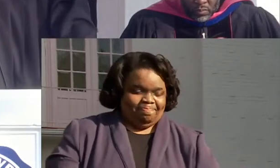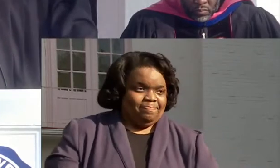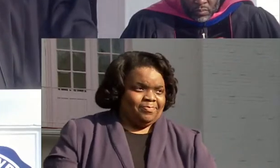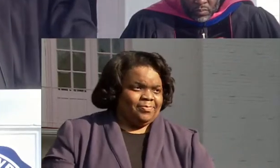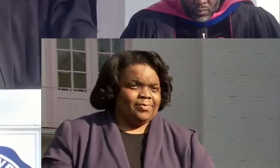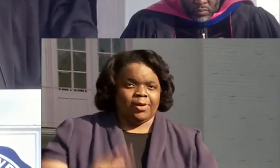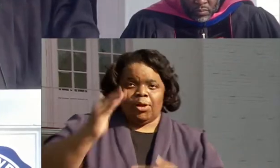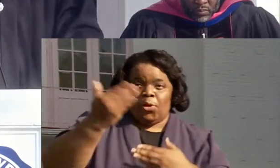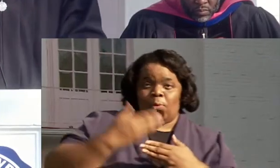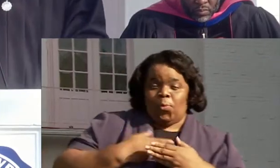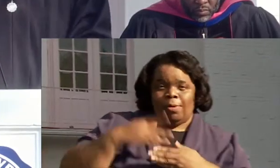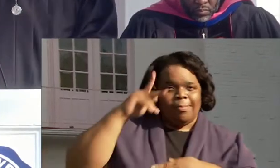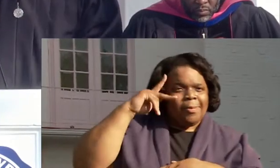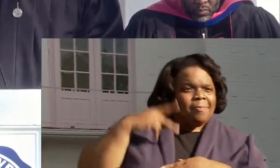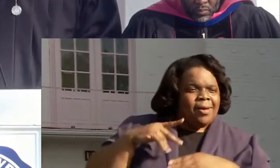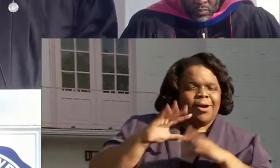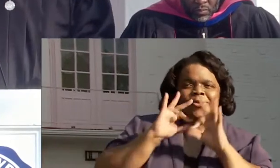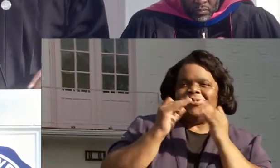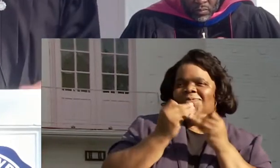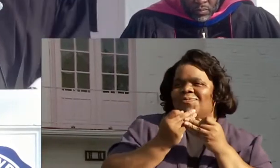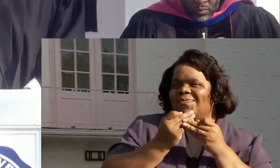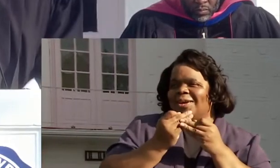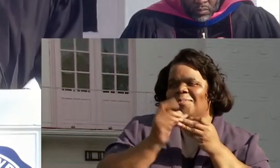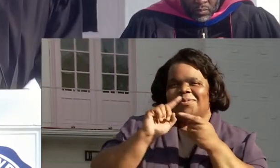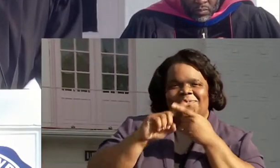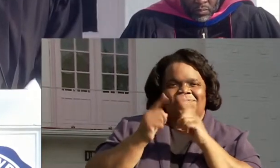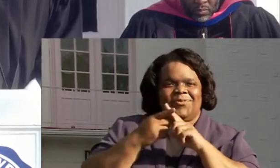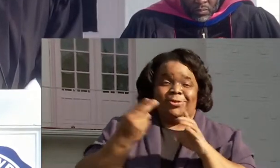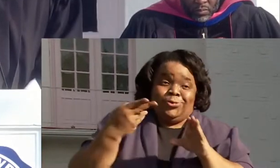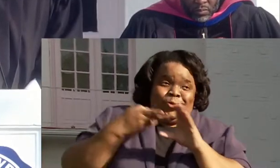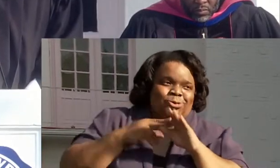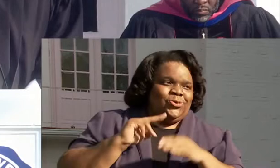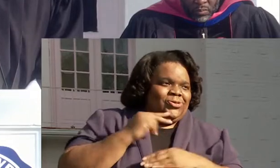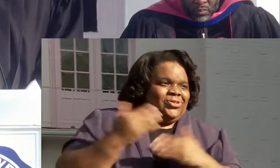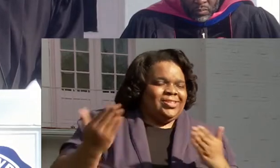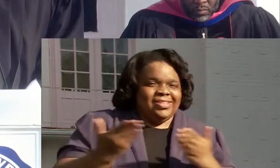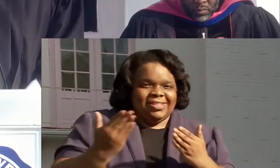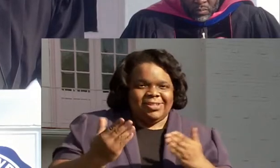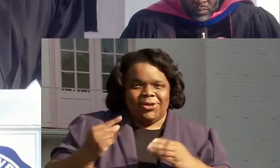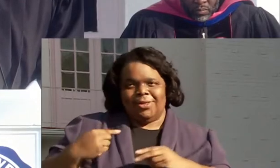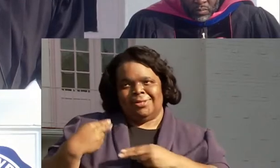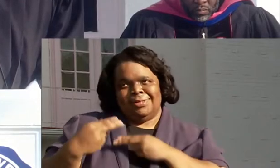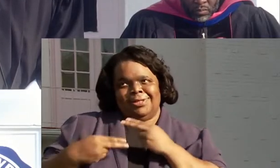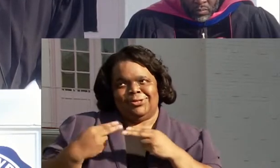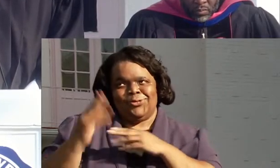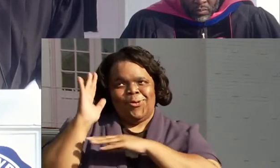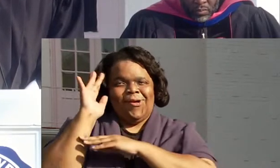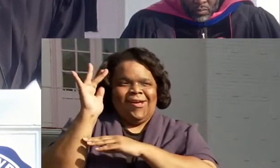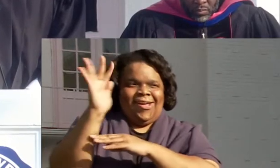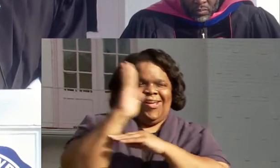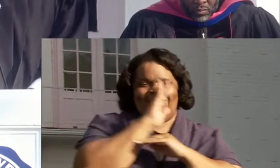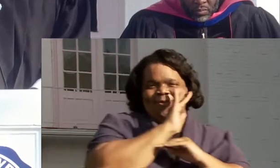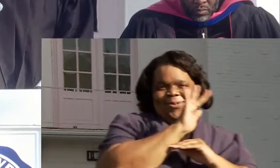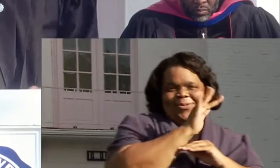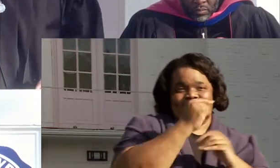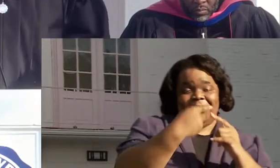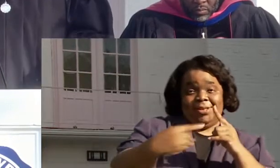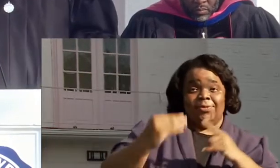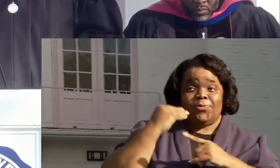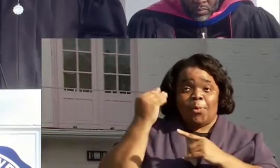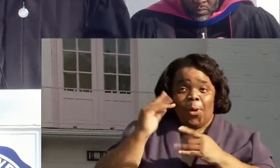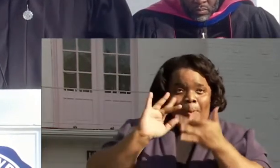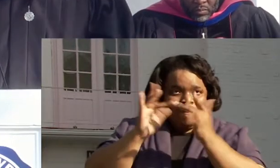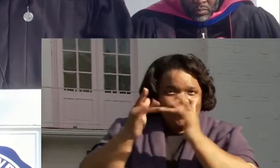Welcome parents, family members, and friends who've joined us here on the historic Avenue of the Oaks and from your homes via live